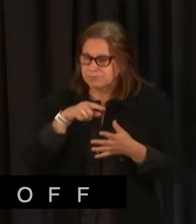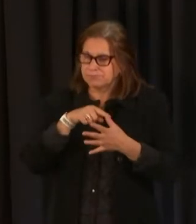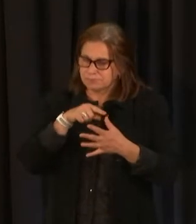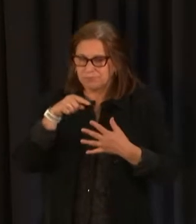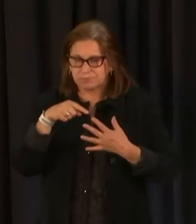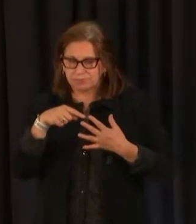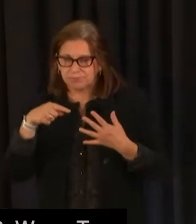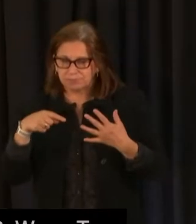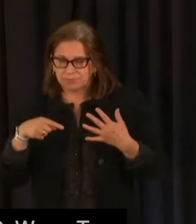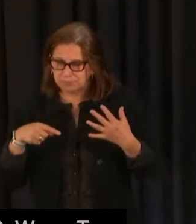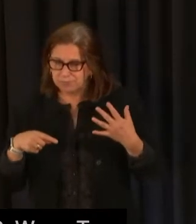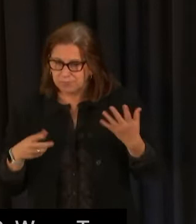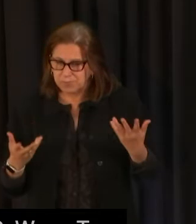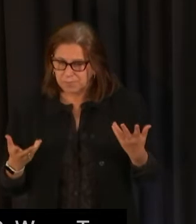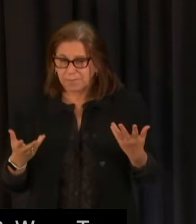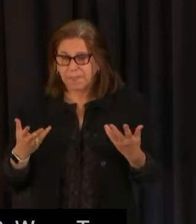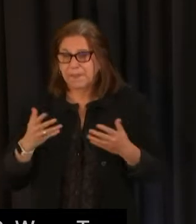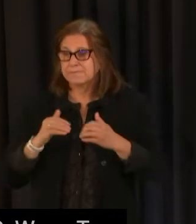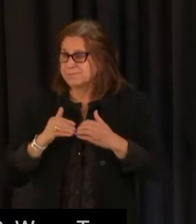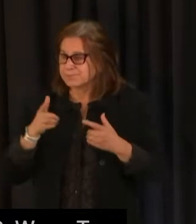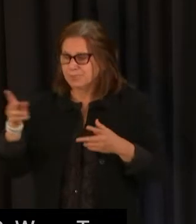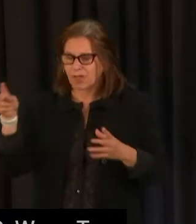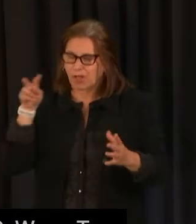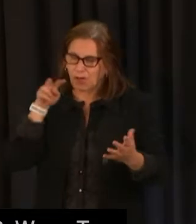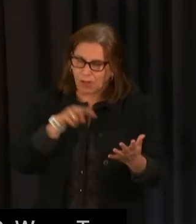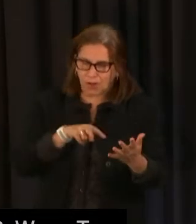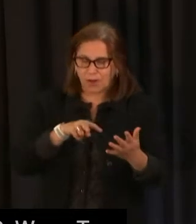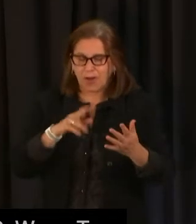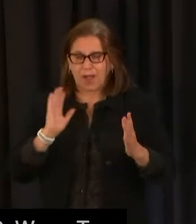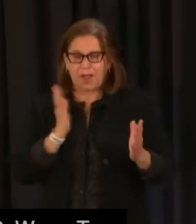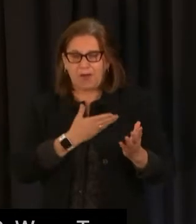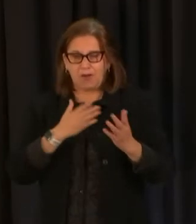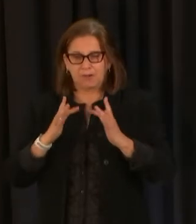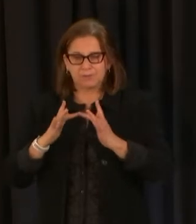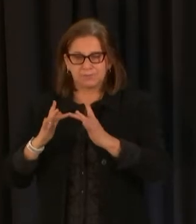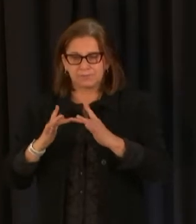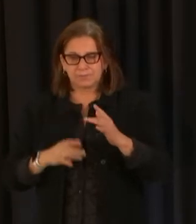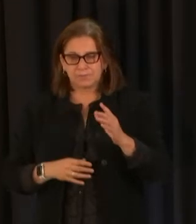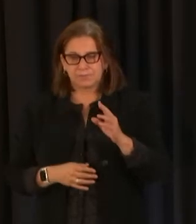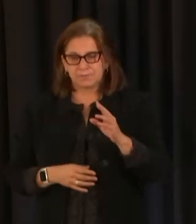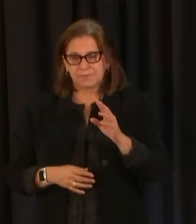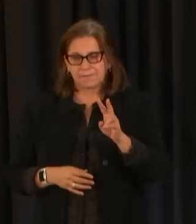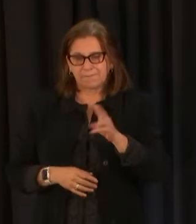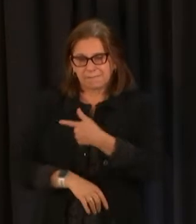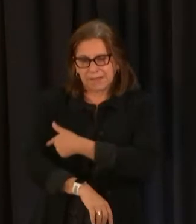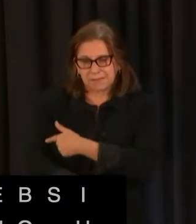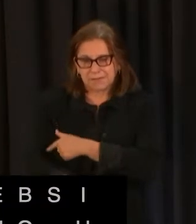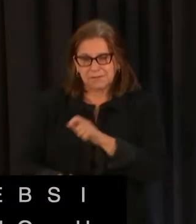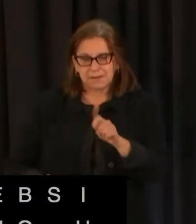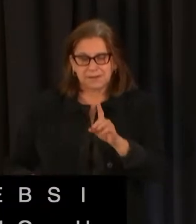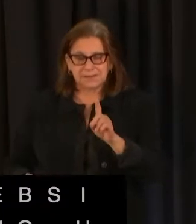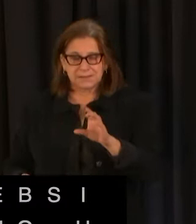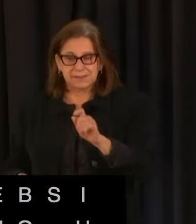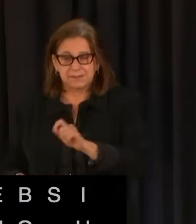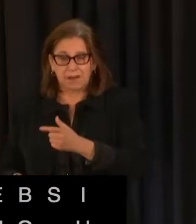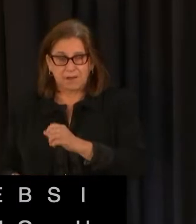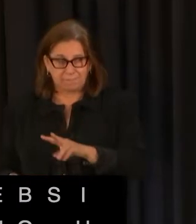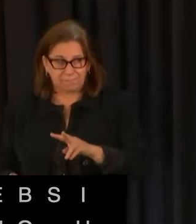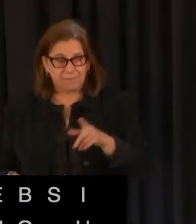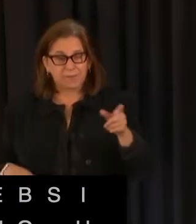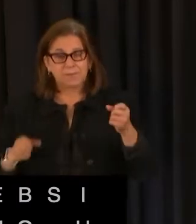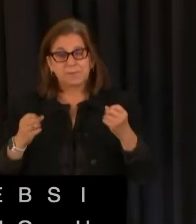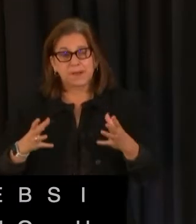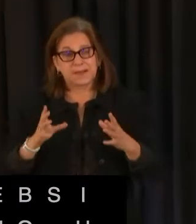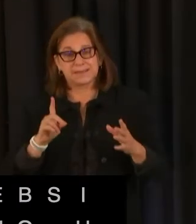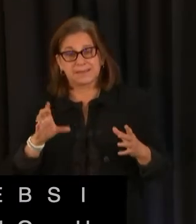from our website. So as many residents who have been vaccinated and who have registered